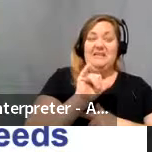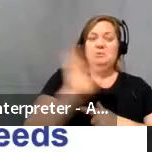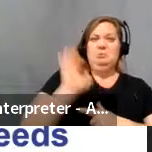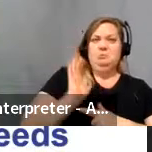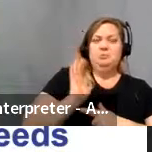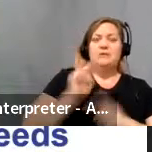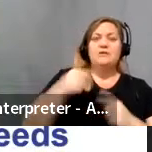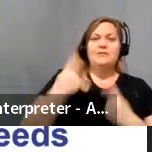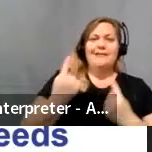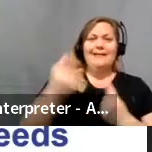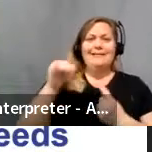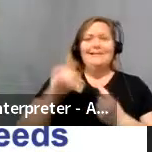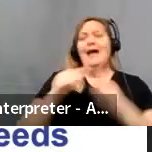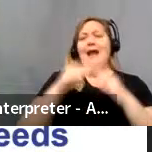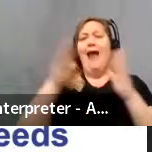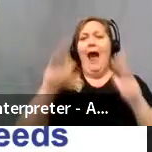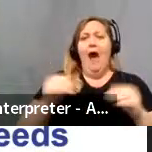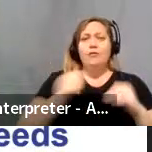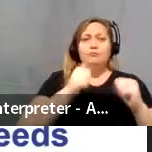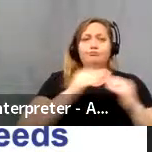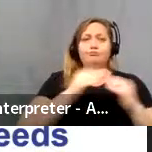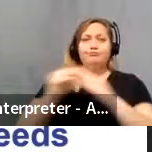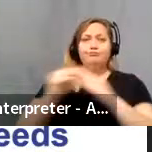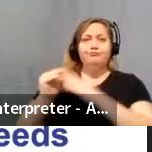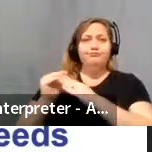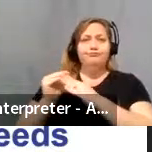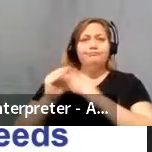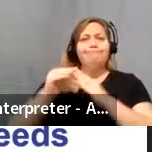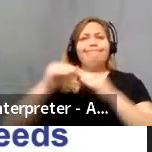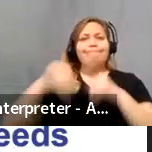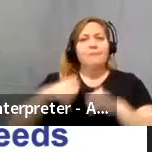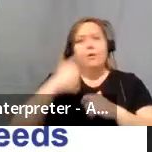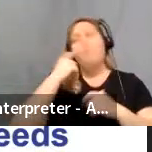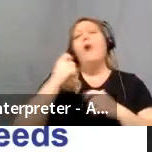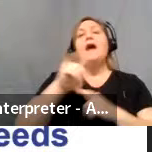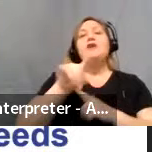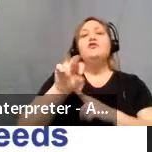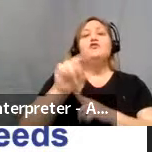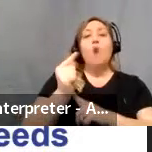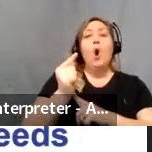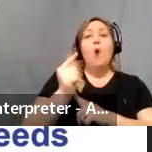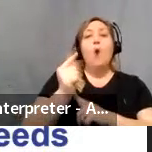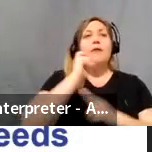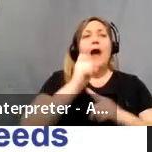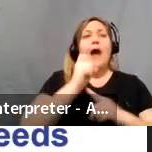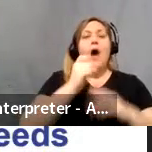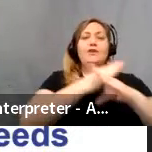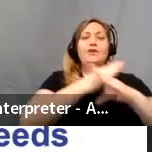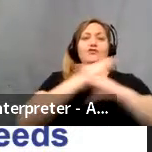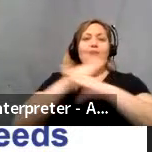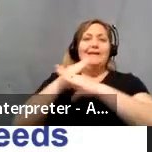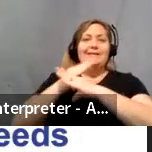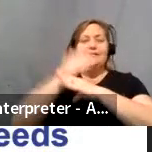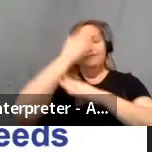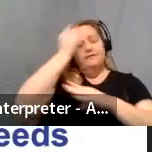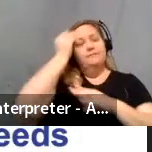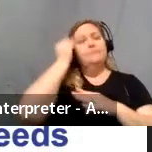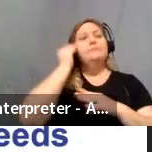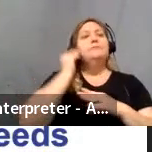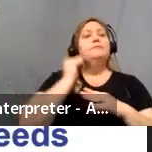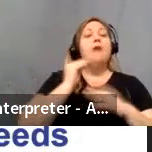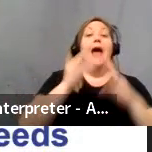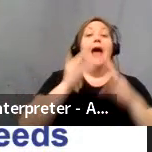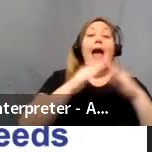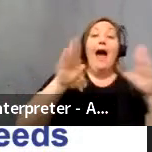housing production has fallen dramatically. That's in part because of zoning that has become increasingly restrictive since 1961. While